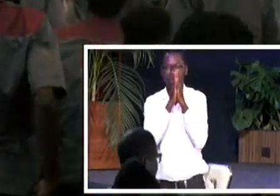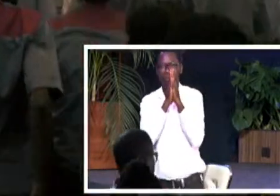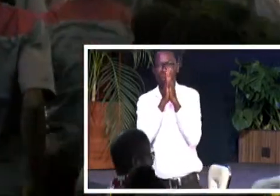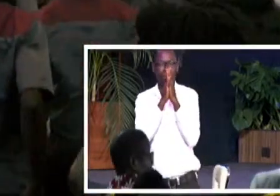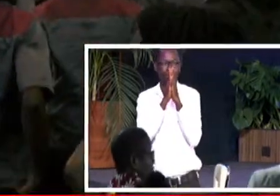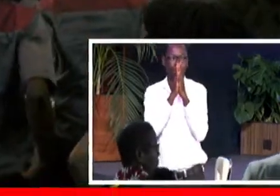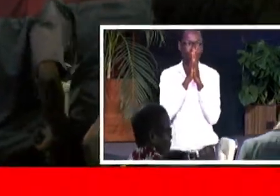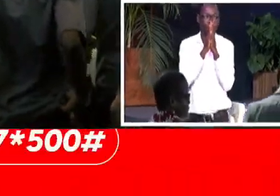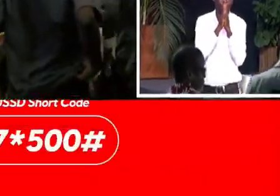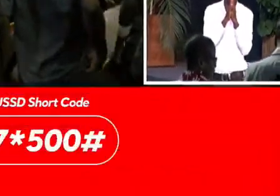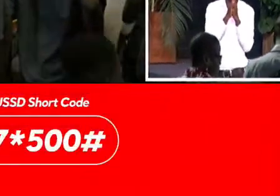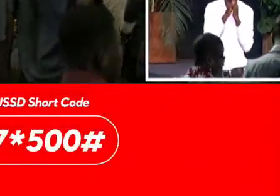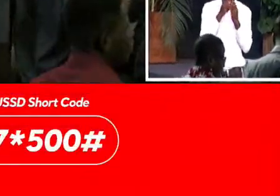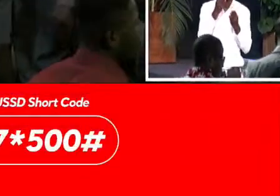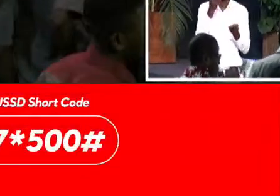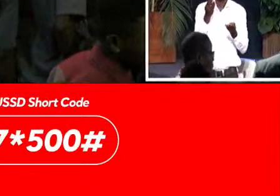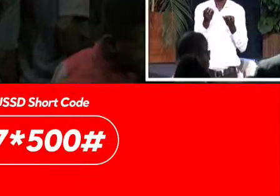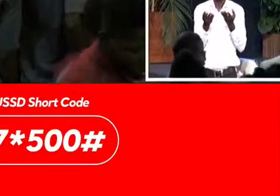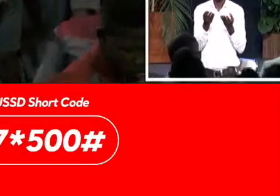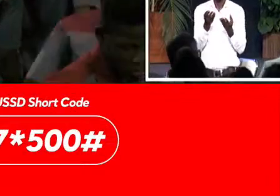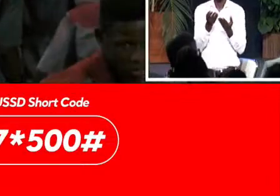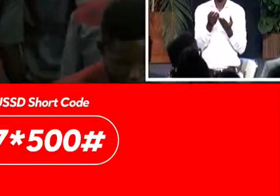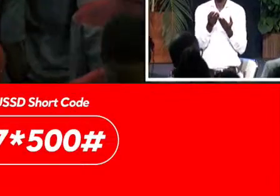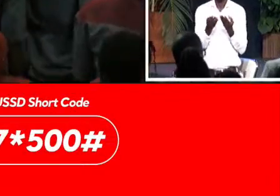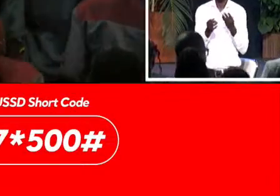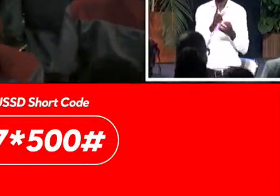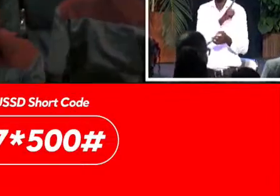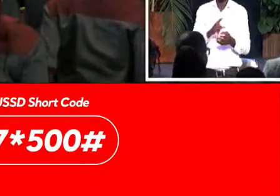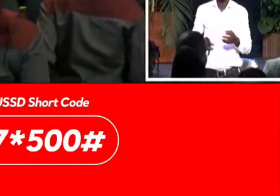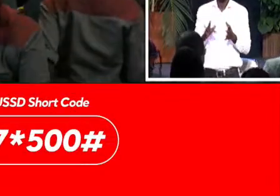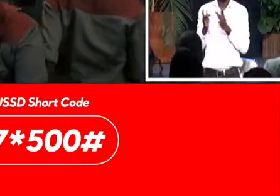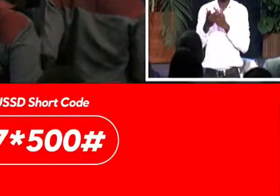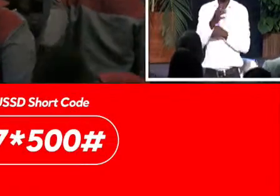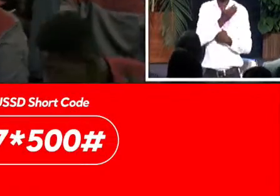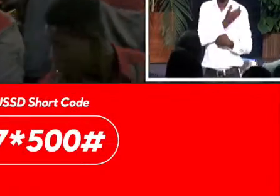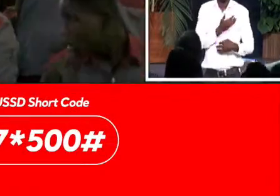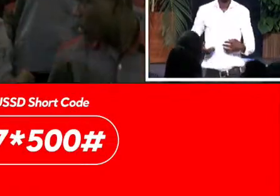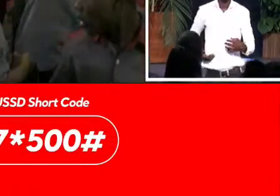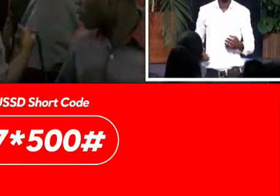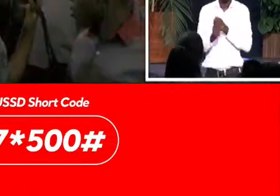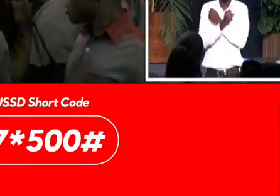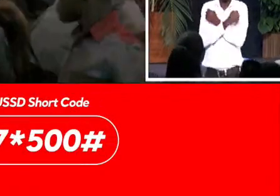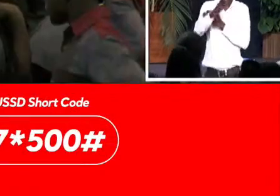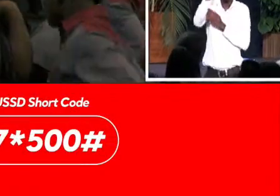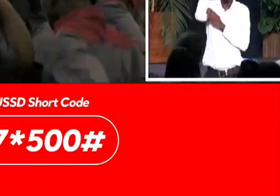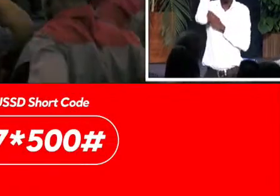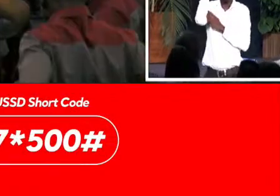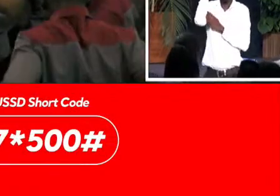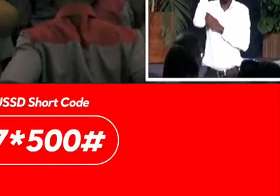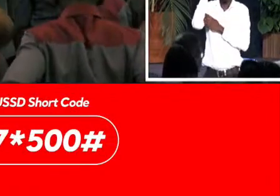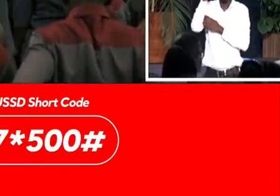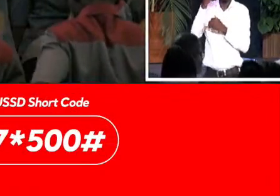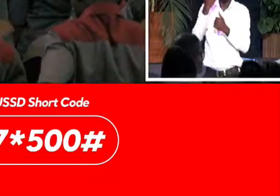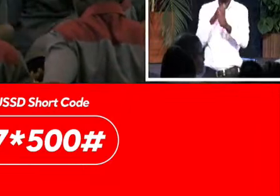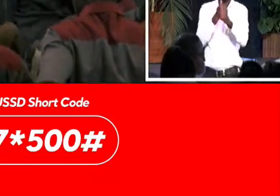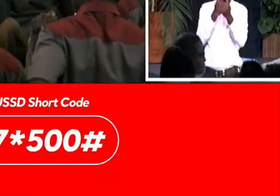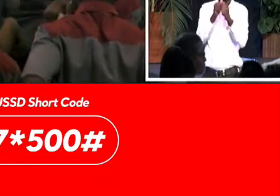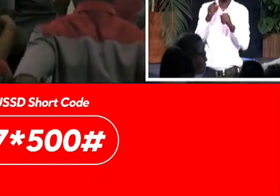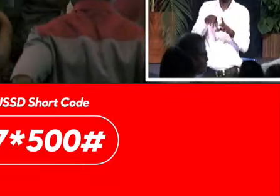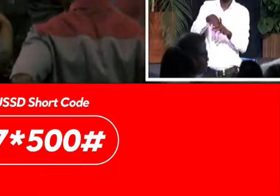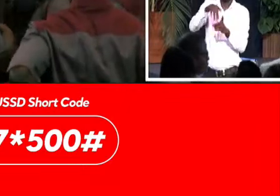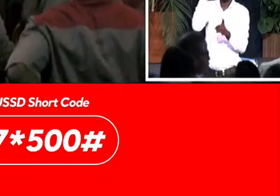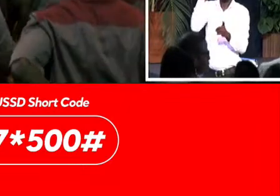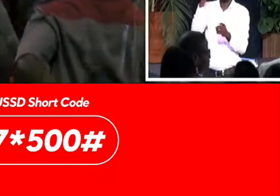Let's share the grace together. The grace of our Lord Jesus Christ, the love of God, the fellowship of the Holy